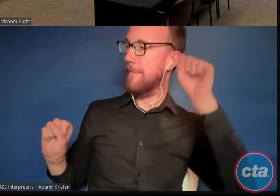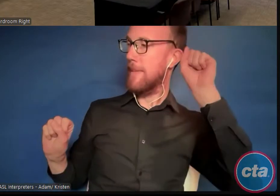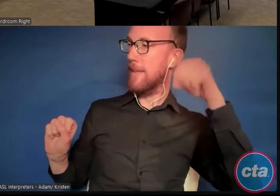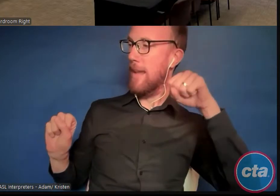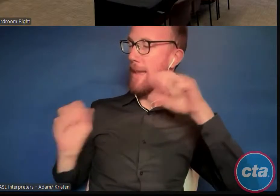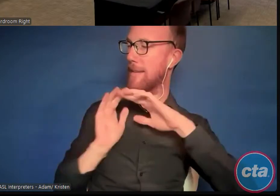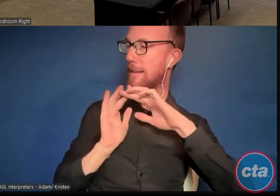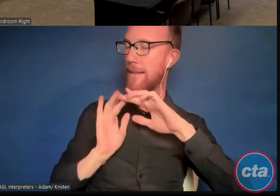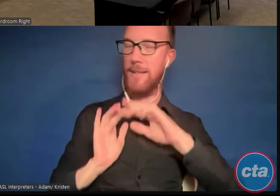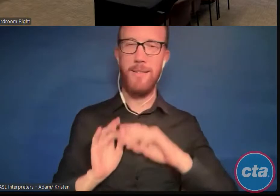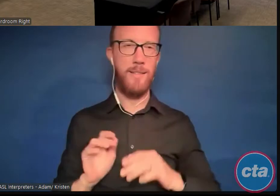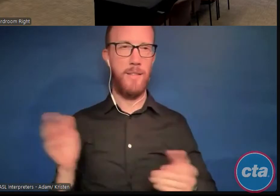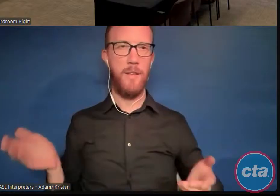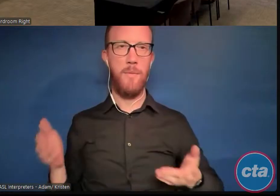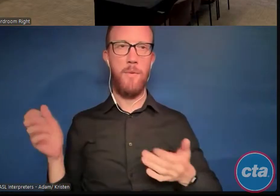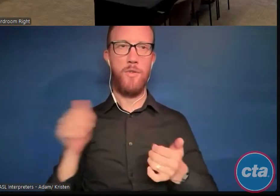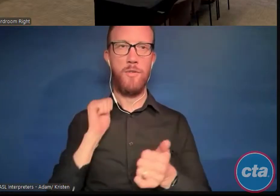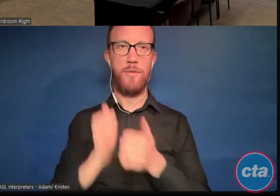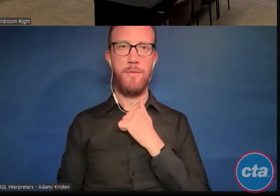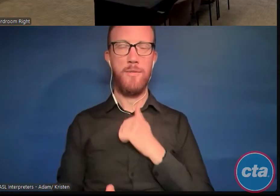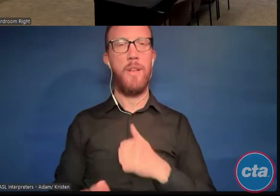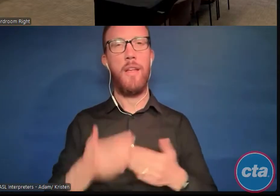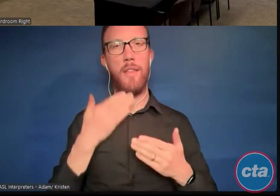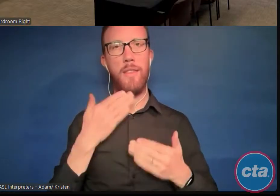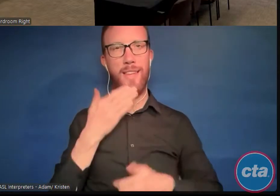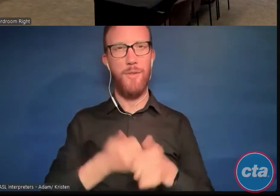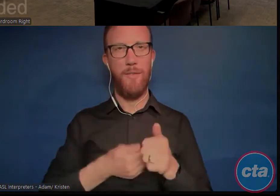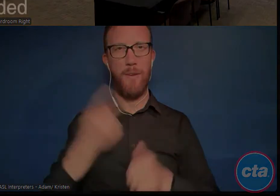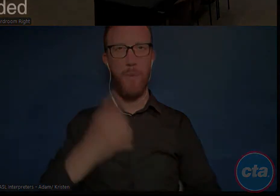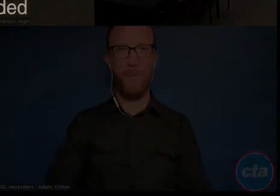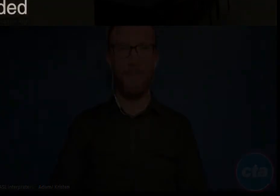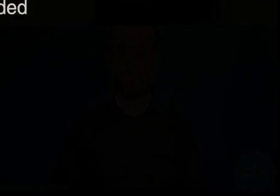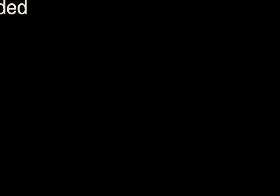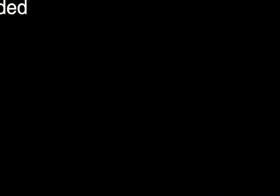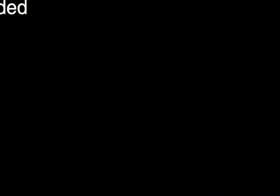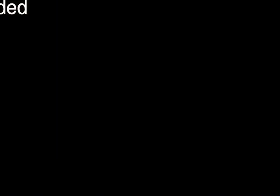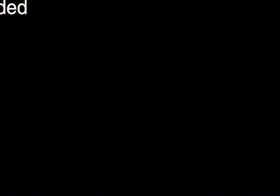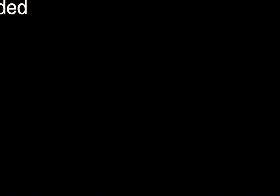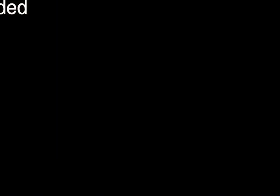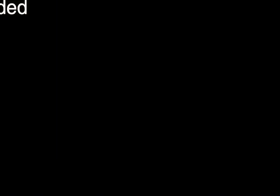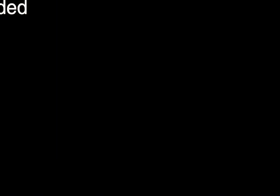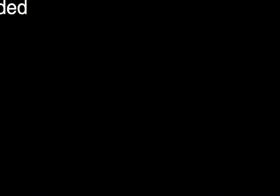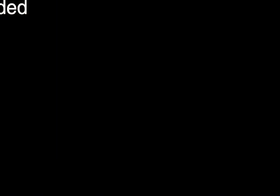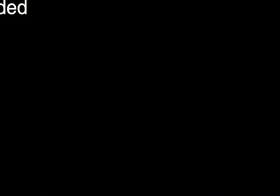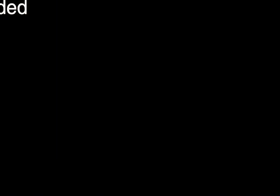Motion passes. Thank you, everyone. Great. Thank you.